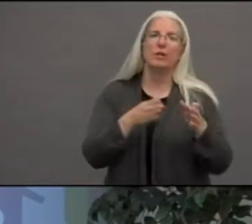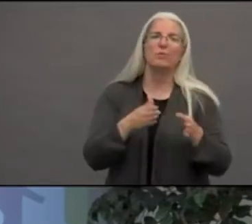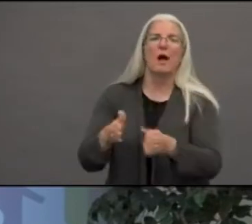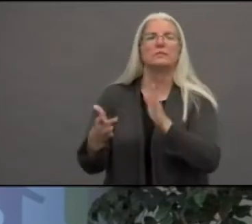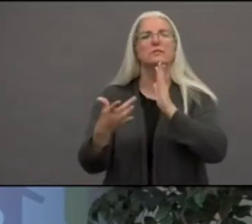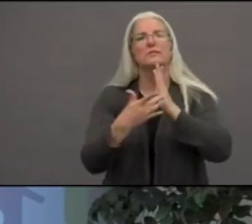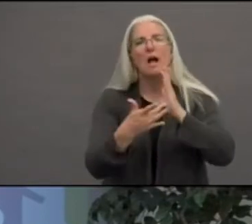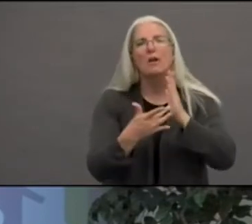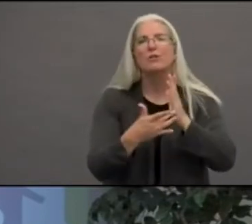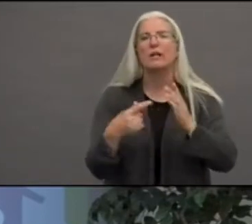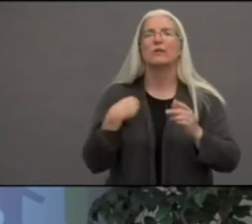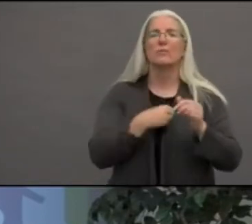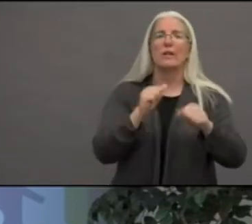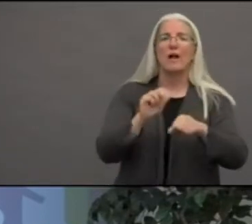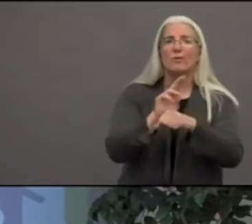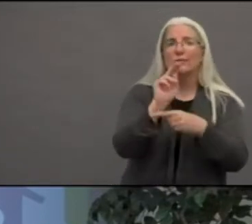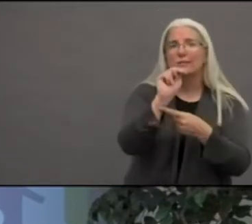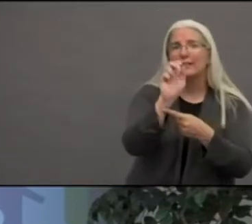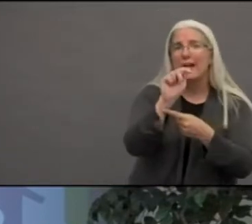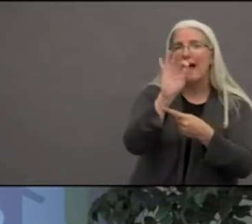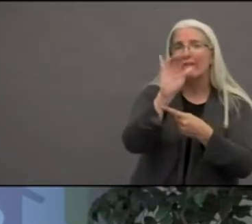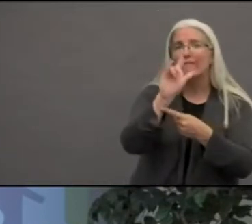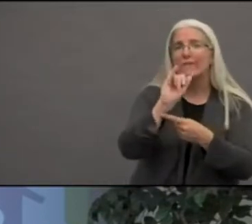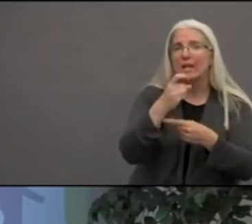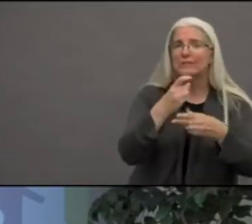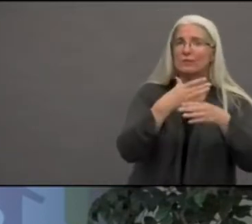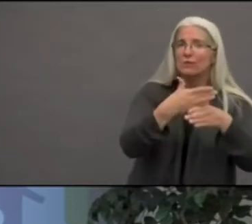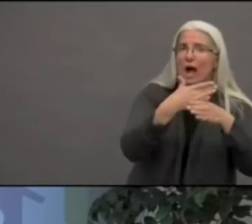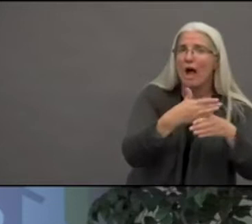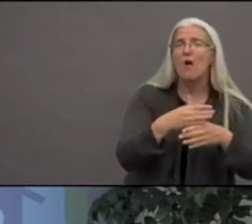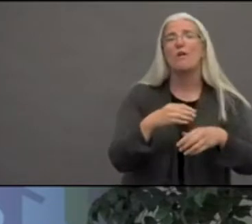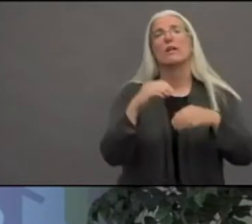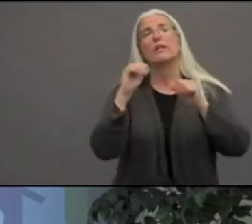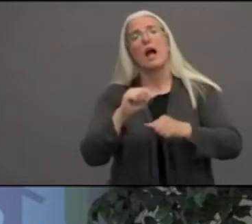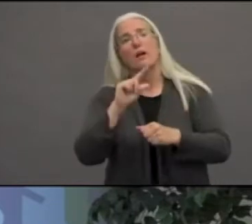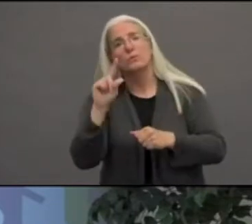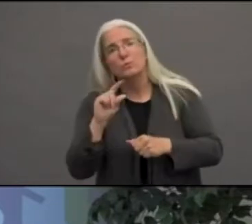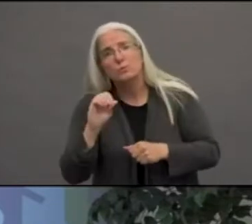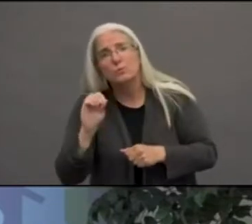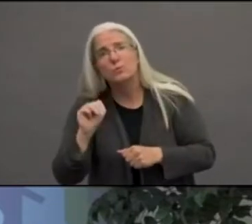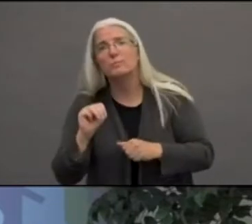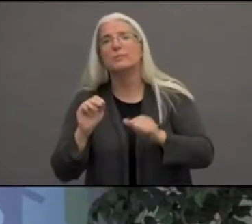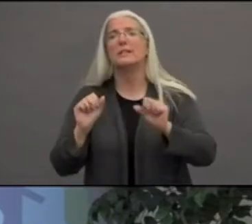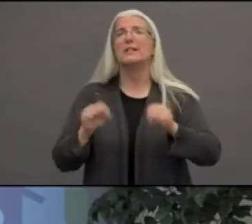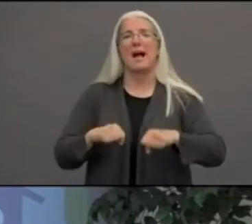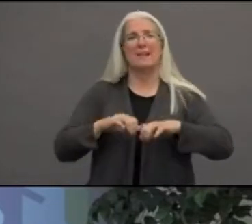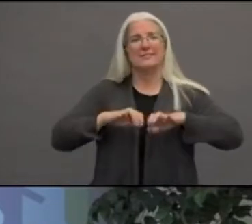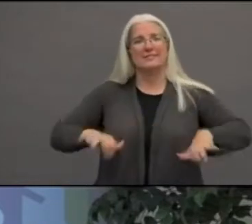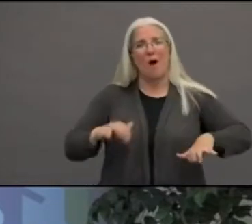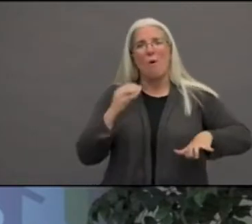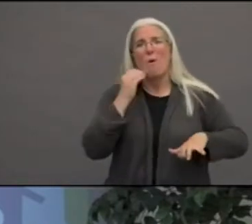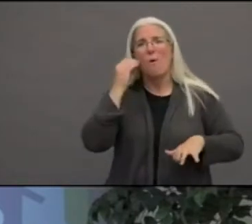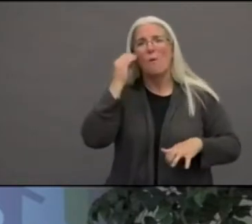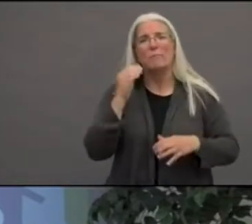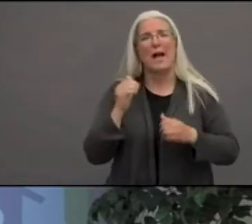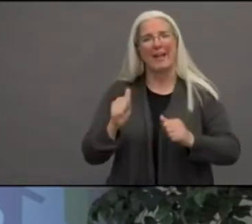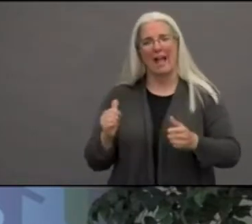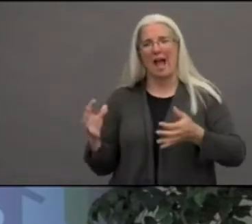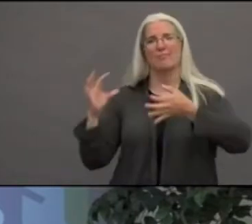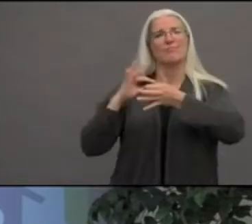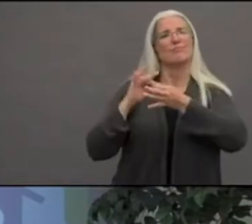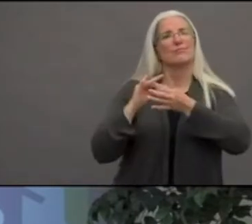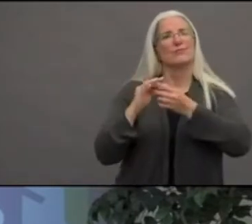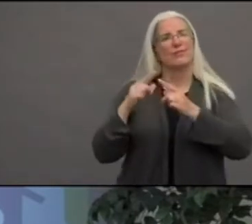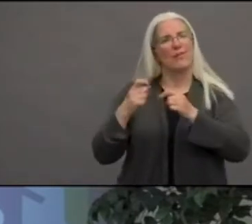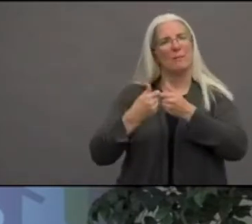watch party. I mean, try to use those technologies and stay home and stay connected from afar. I know one thing I think about